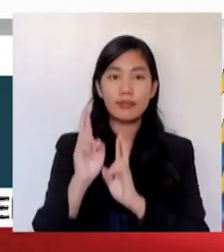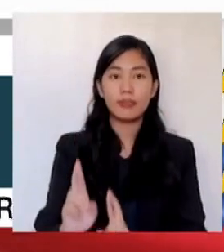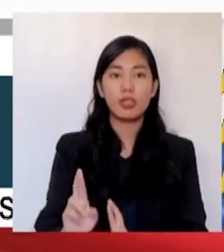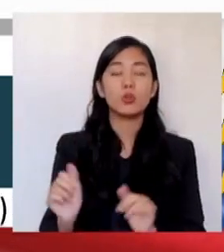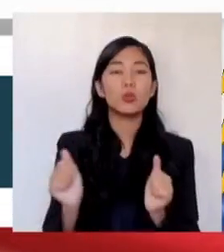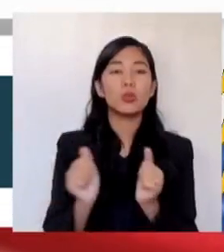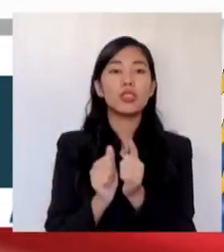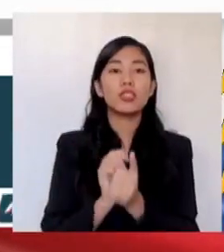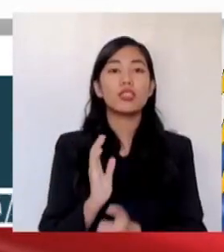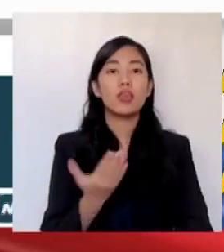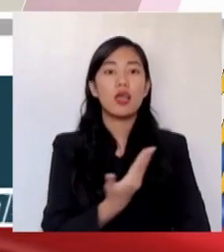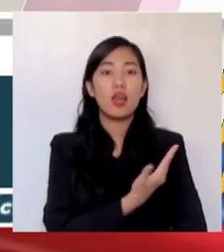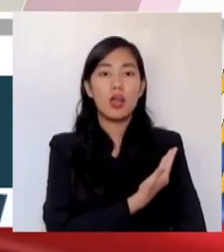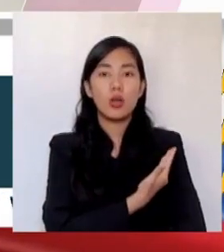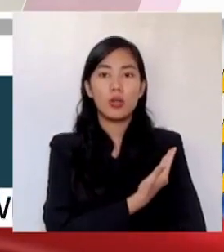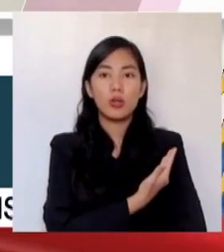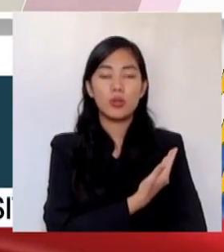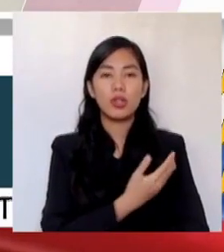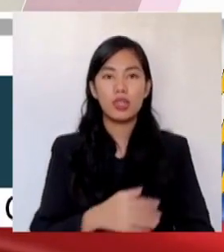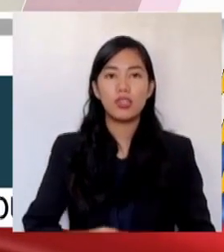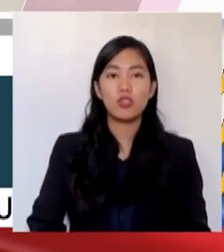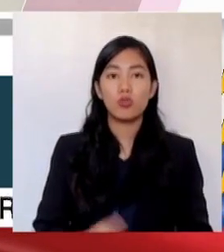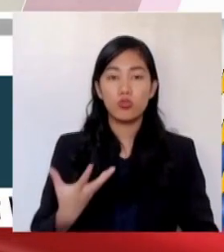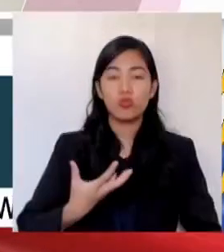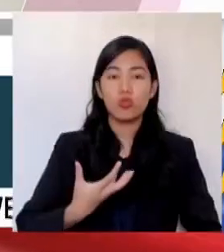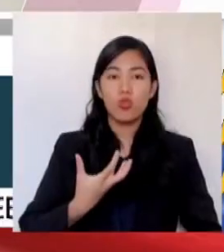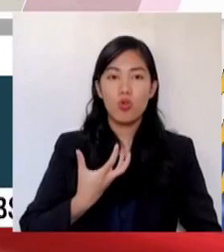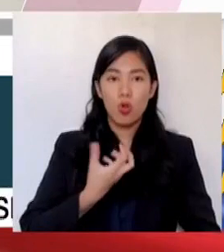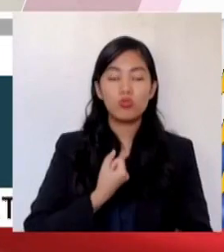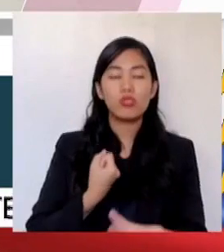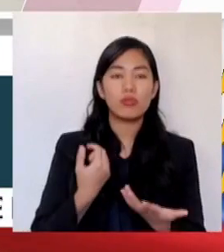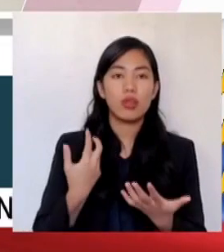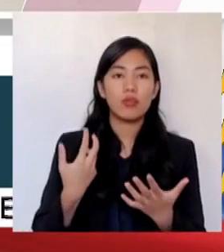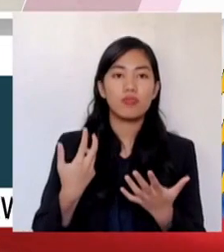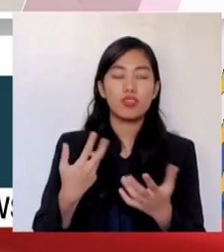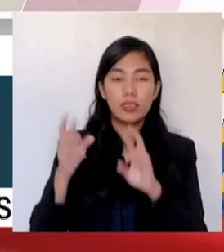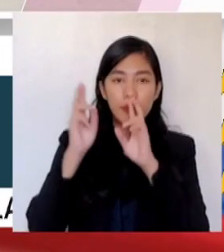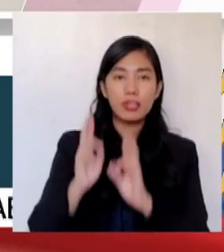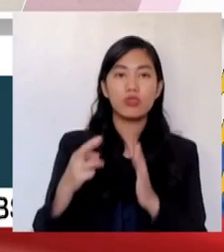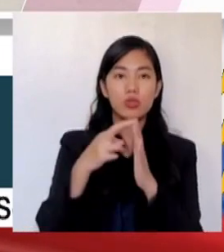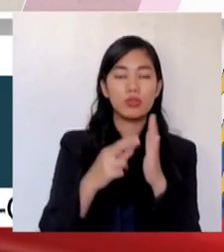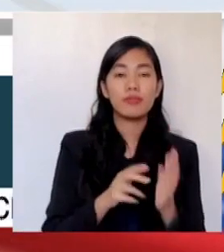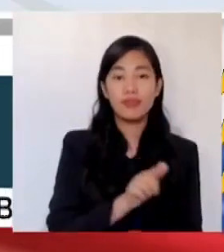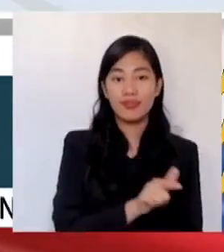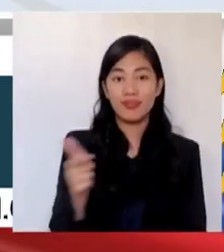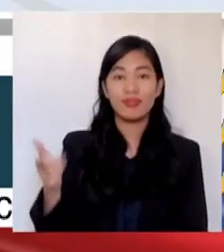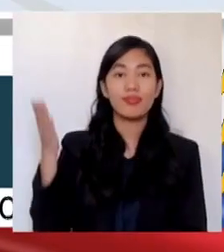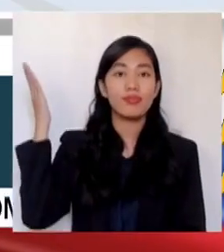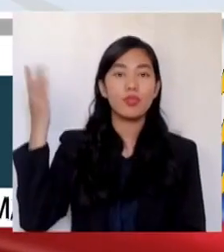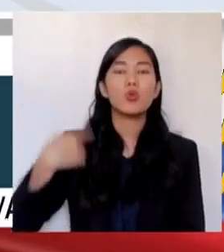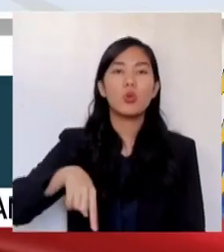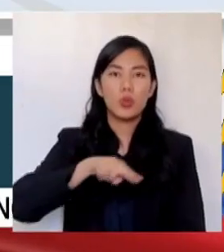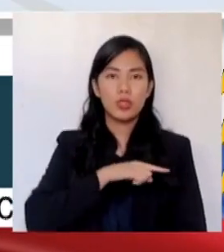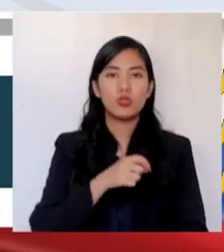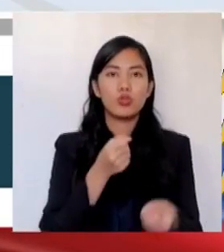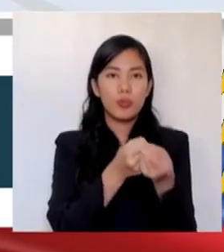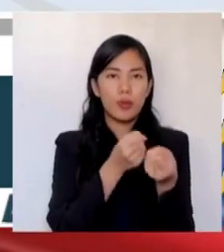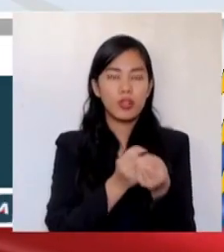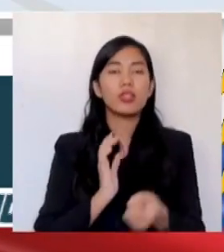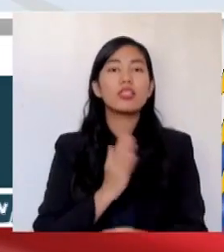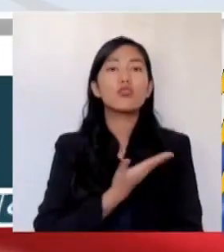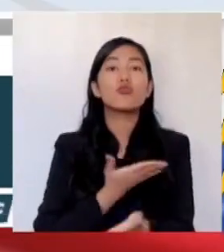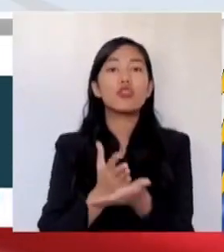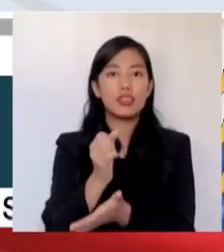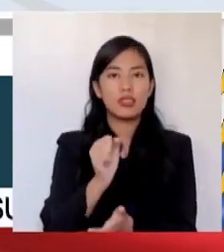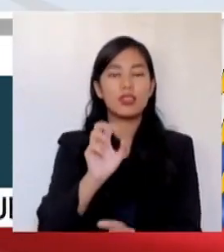soberenya. Ang at buhay sa seguridad. Isusulong natin ang ating karapatan sa West Philippine Sea. Pledge to each and every fisherman in this